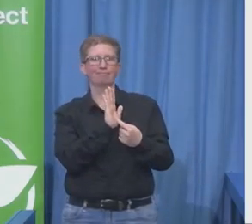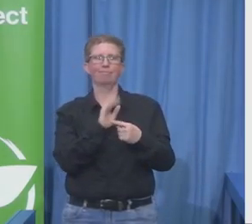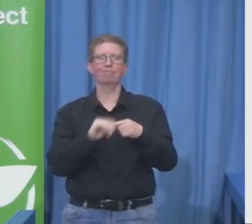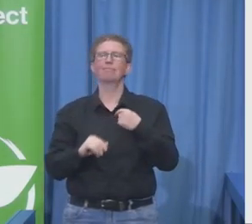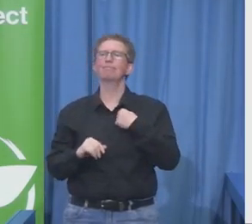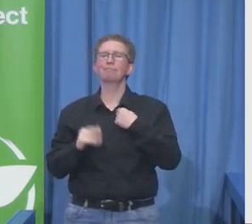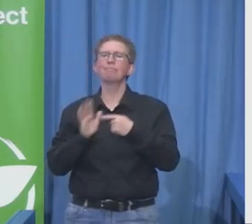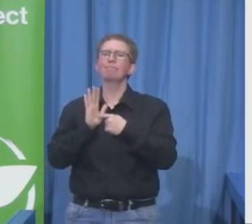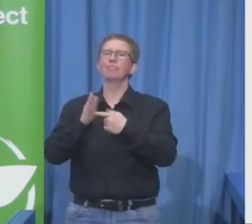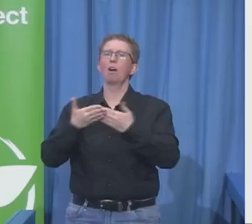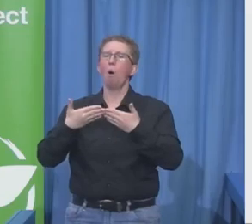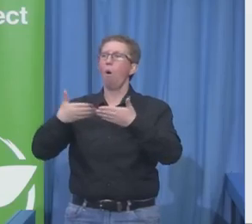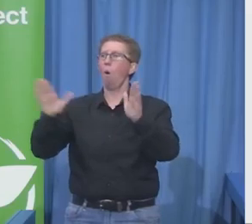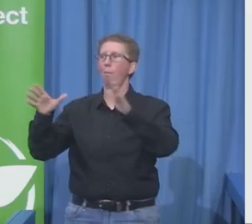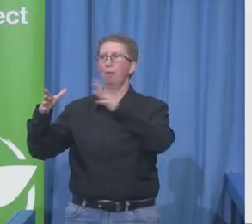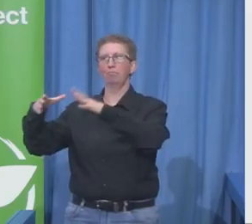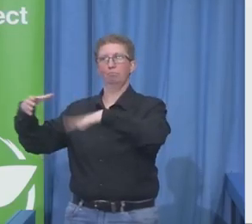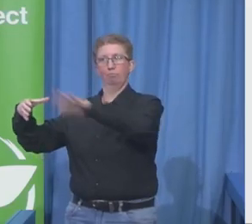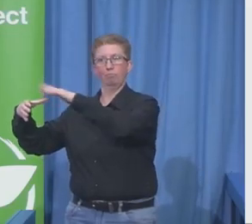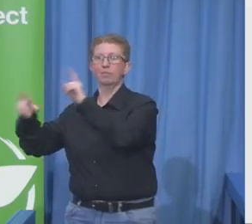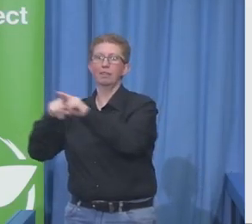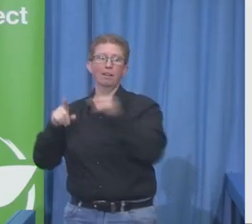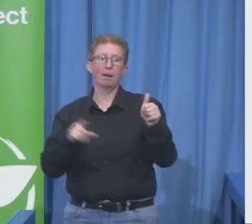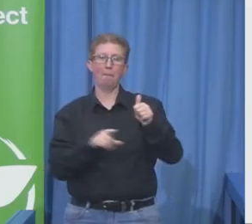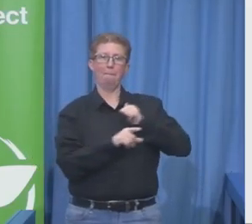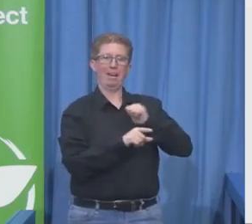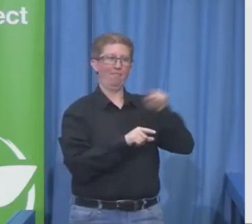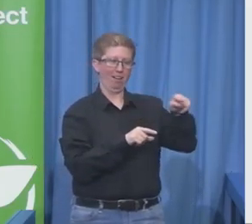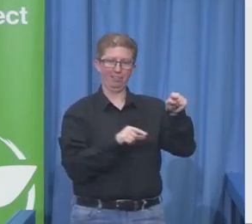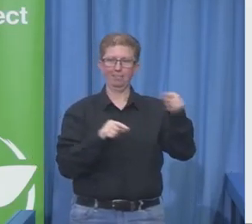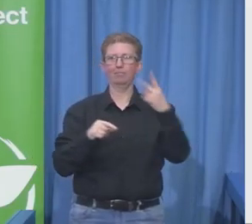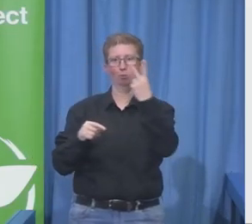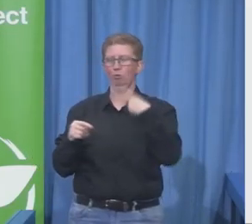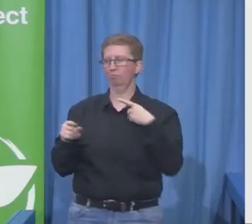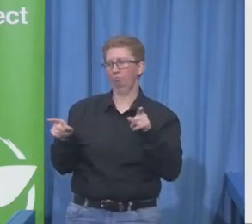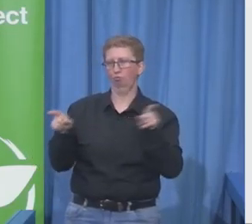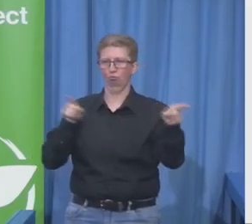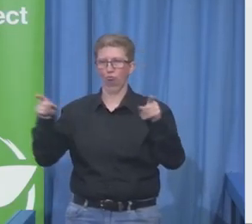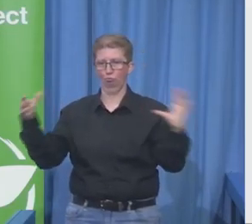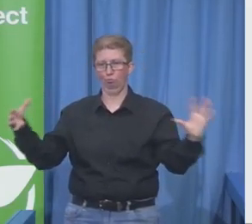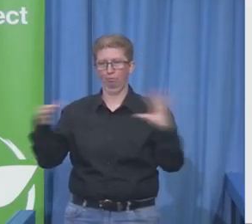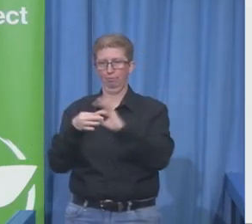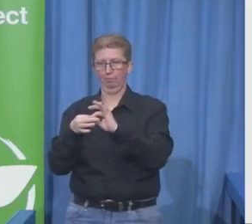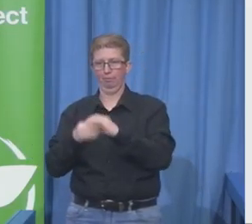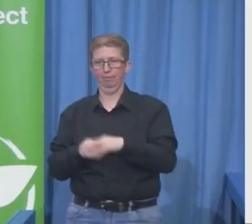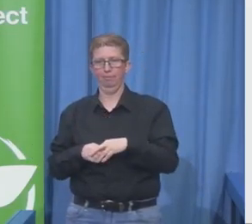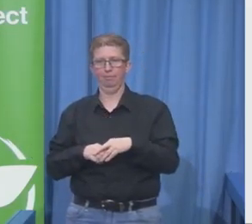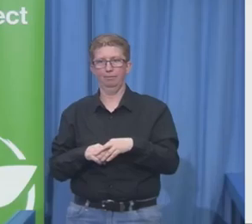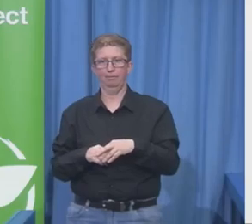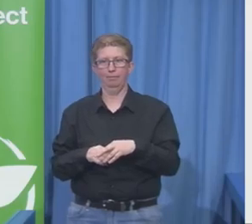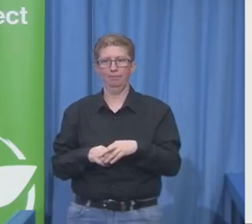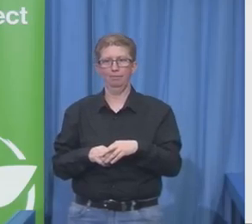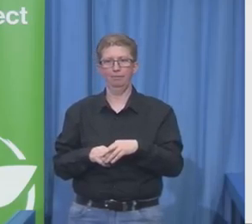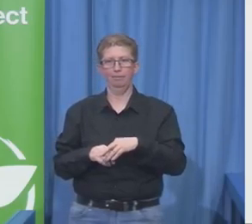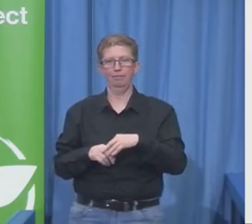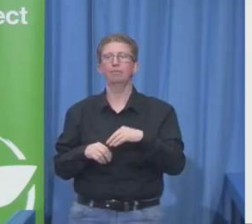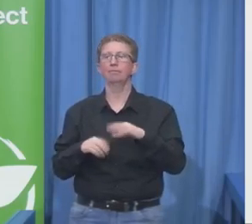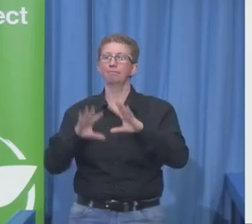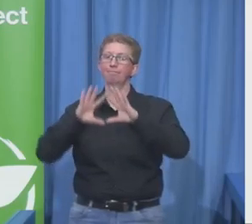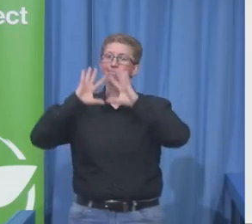organisations, and those companies represent over 11% of the Australian workforce. AND is a